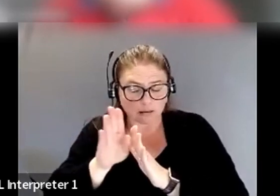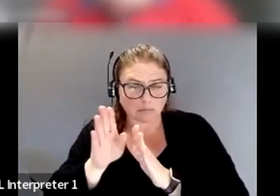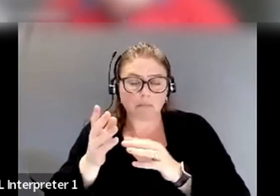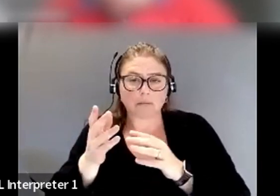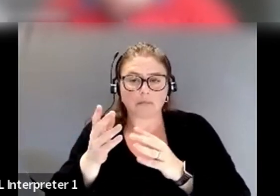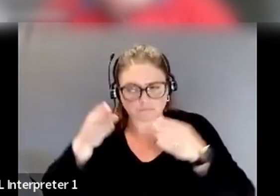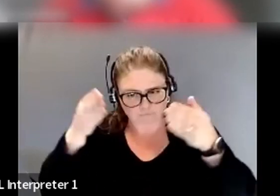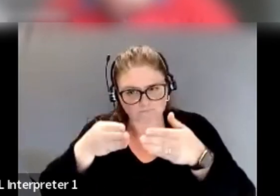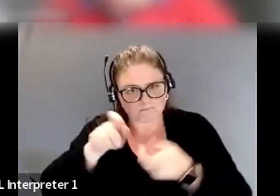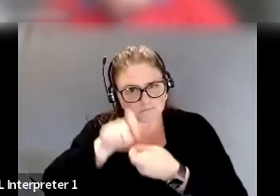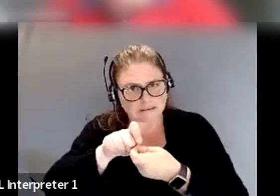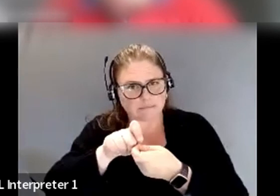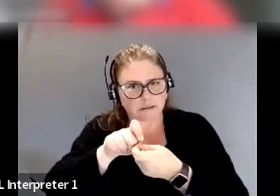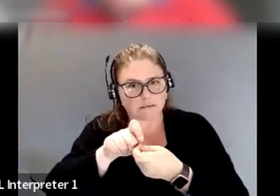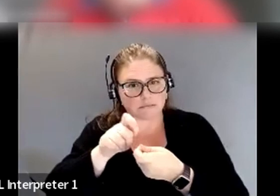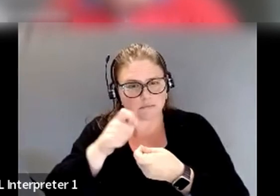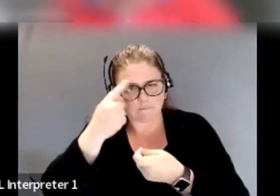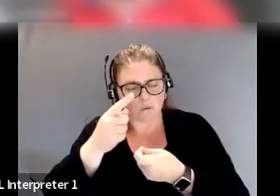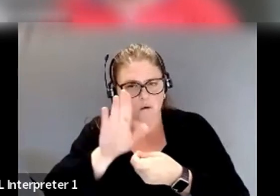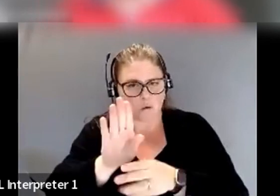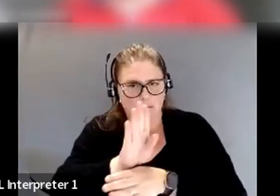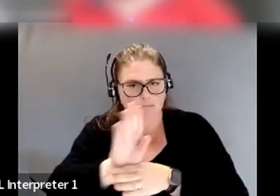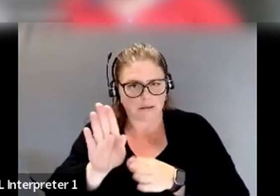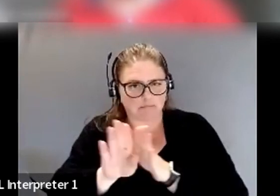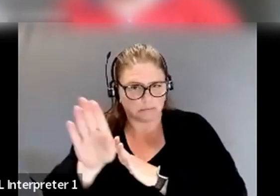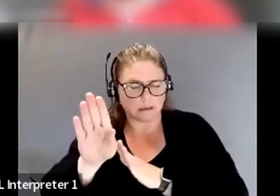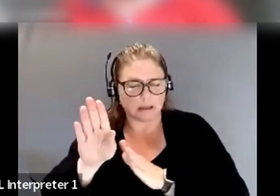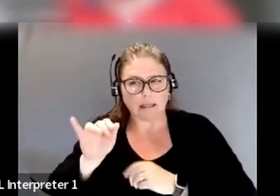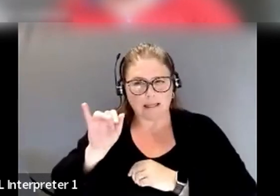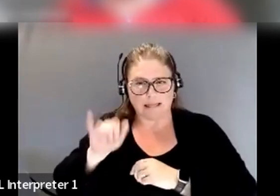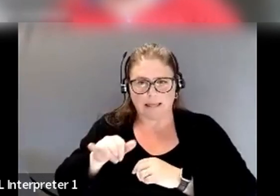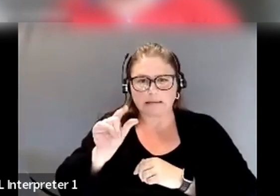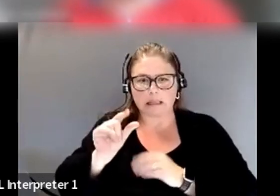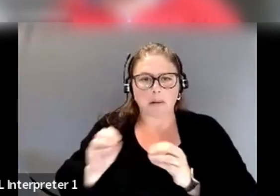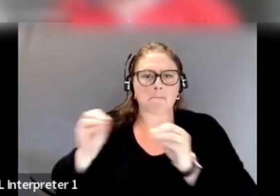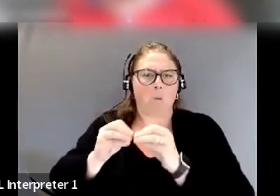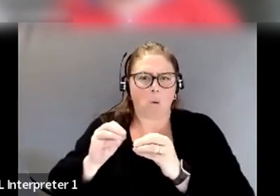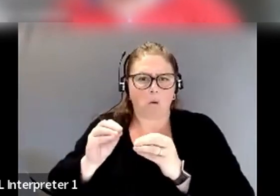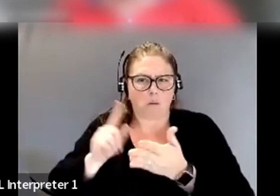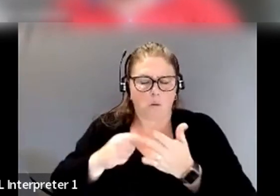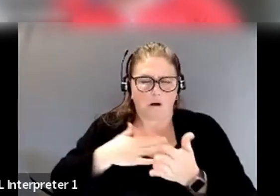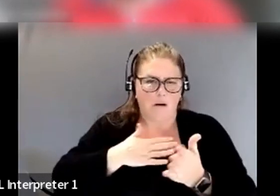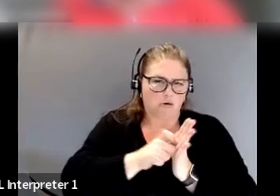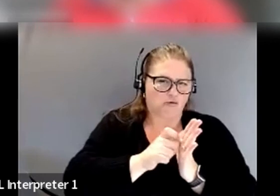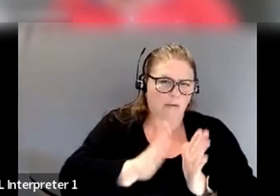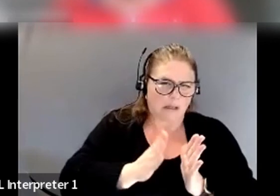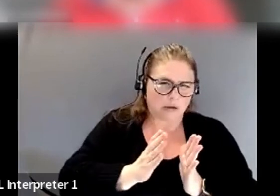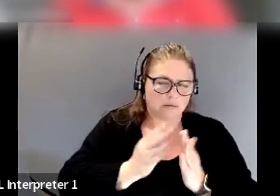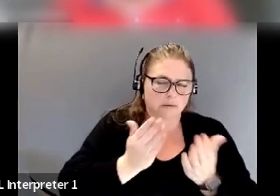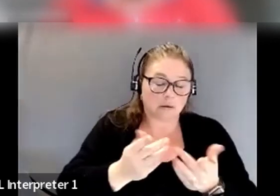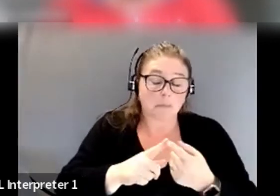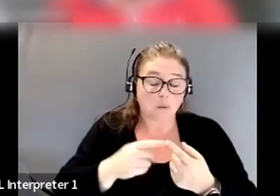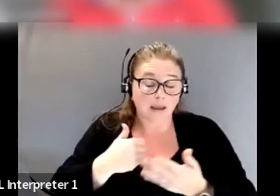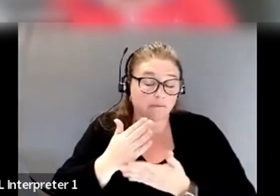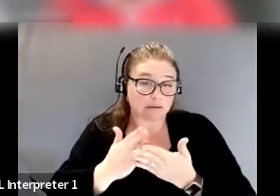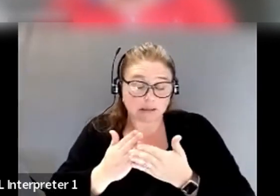business. So that would be a little bit different than like what our grant writers would be doing. But it's kind of cool. Like, so we work with some like B2B businesses like that, right?